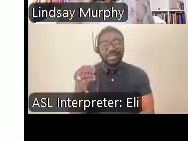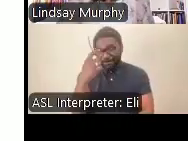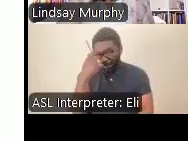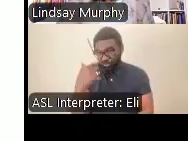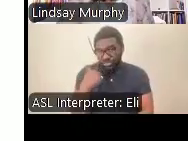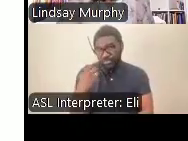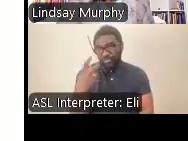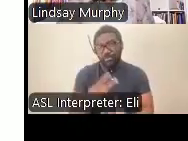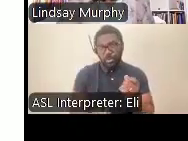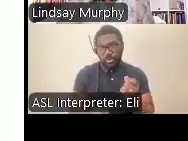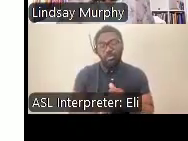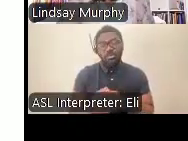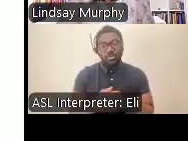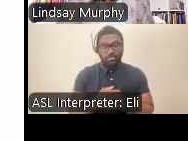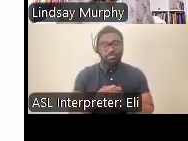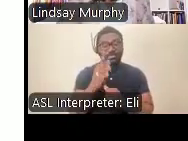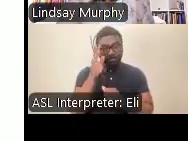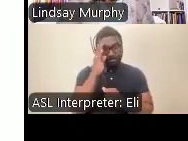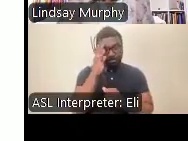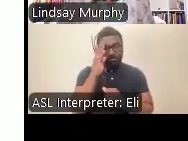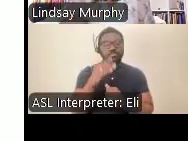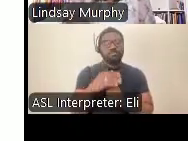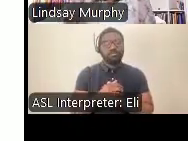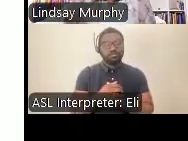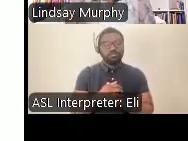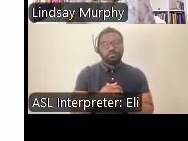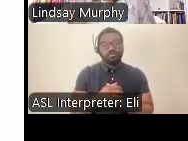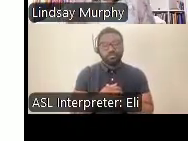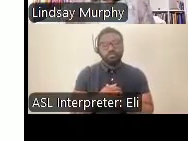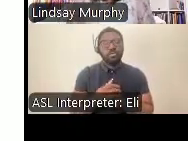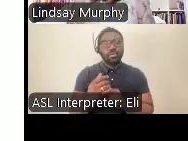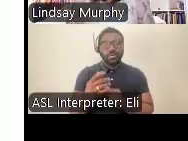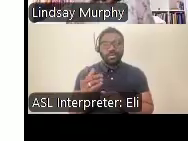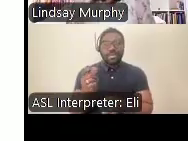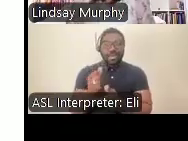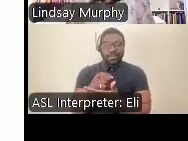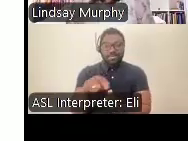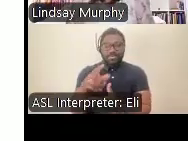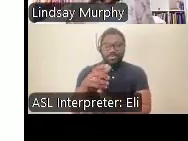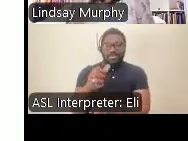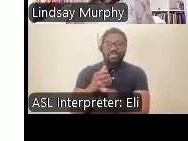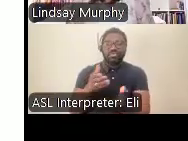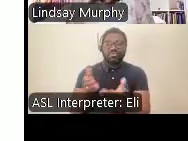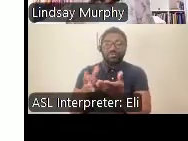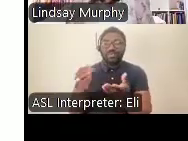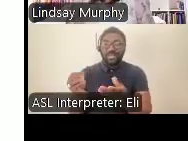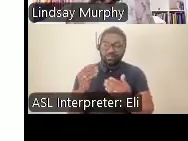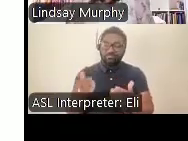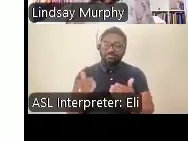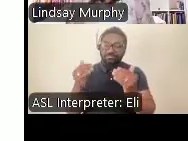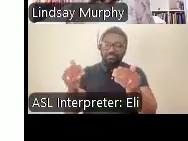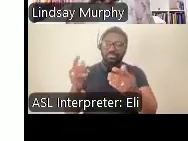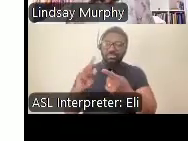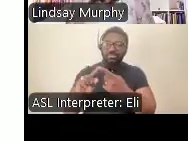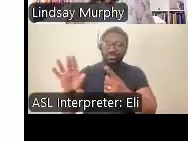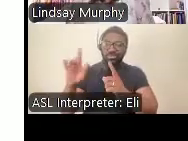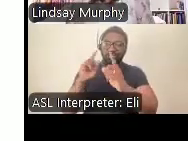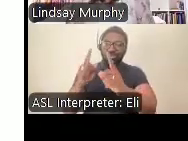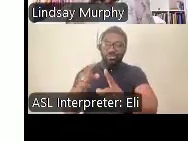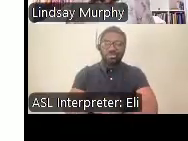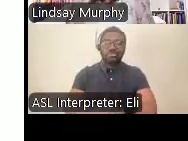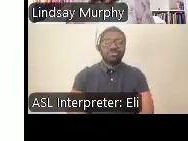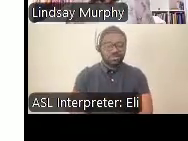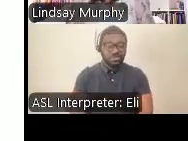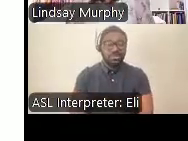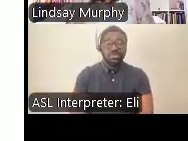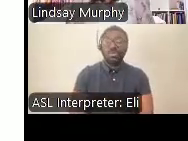well, receive services, but also take that next step towards their employment goals. Once we figured this out and I